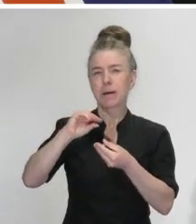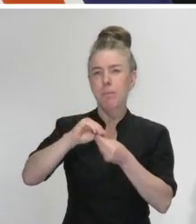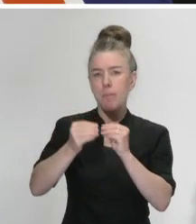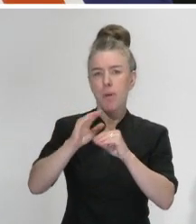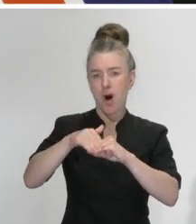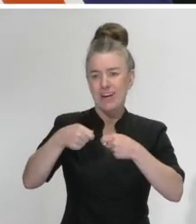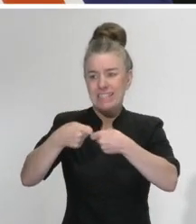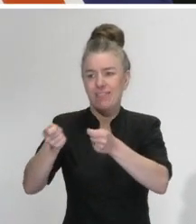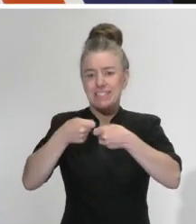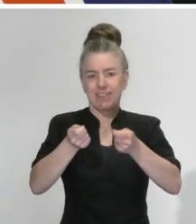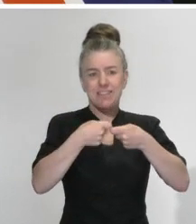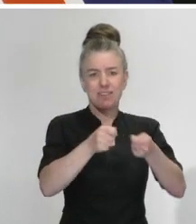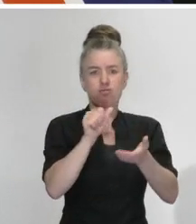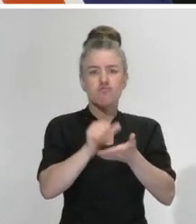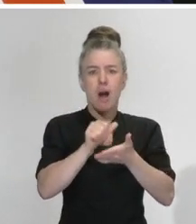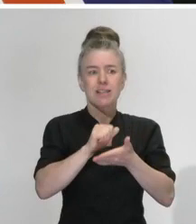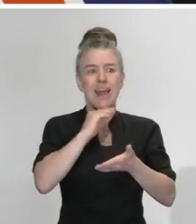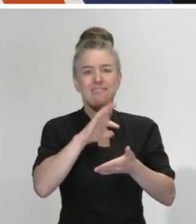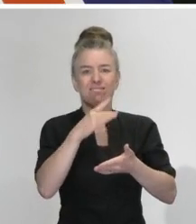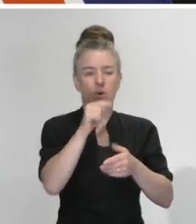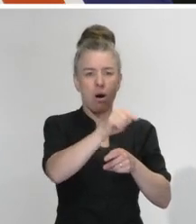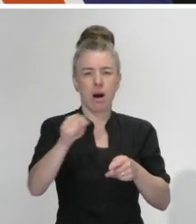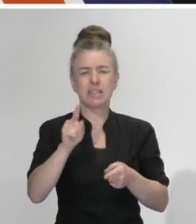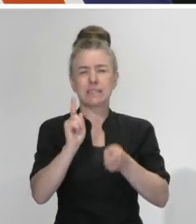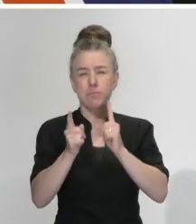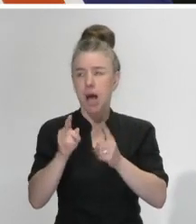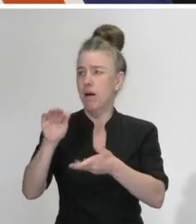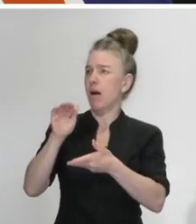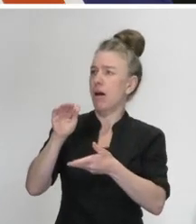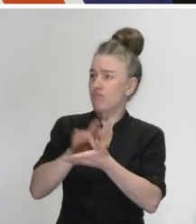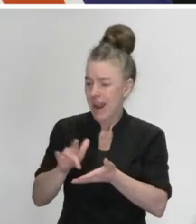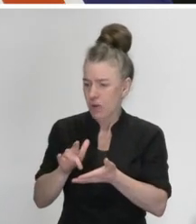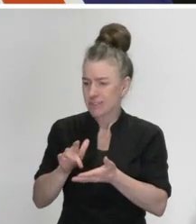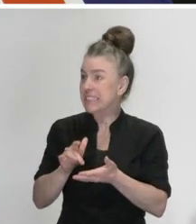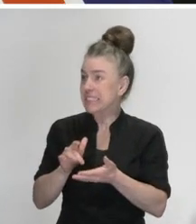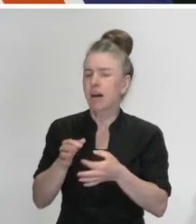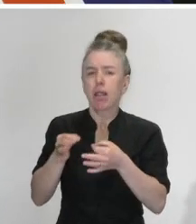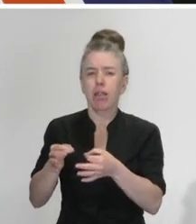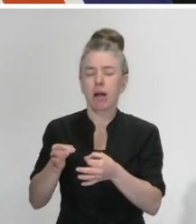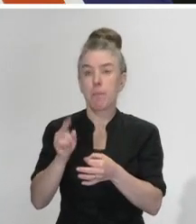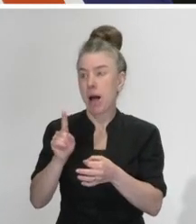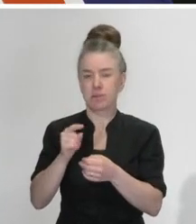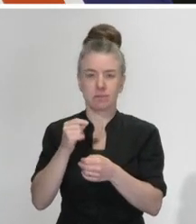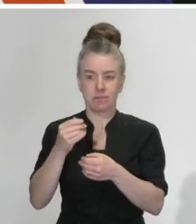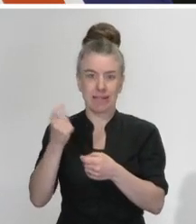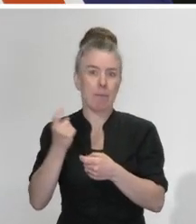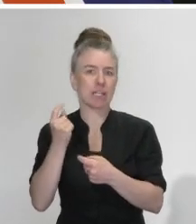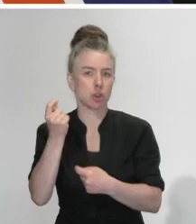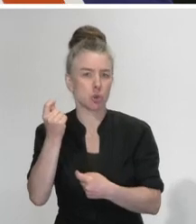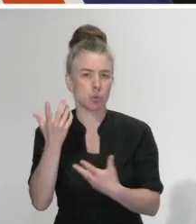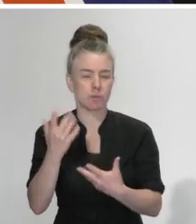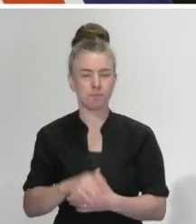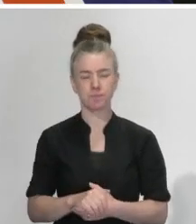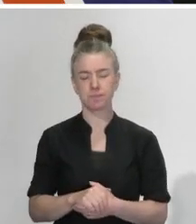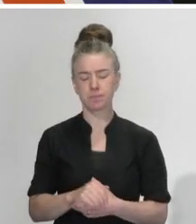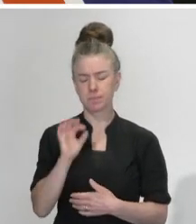distributed out to where they're needed. There might be the occasional disruption in supply, but we can address that quickly. We're working on that. Just on the testing, why is it that we're